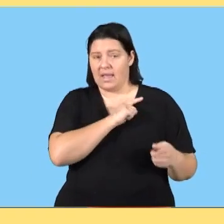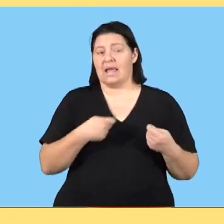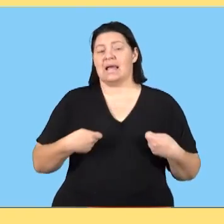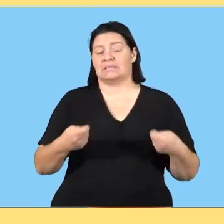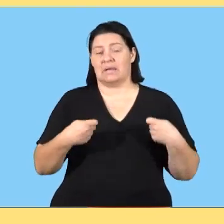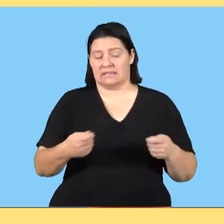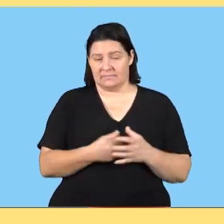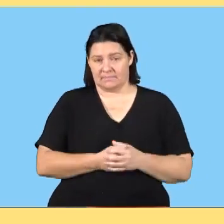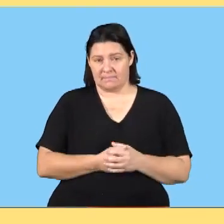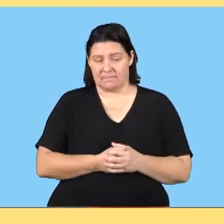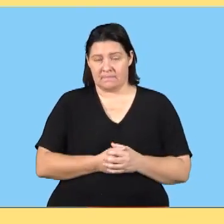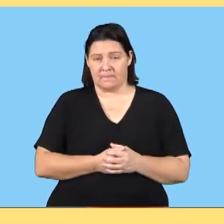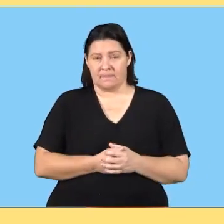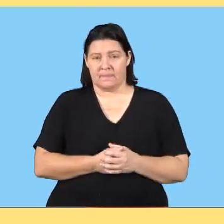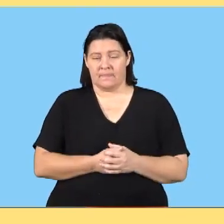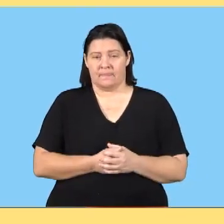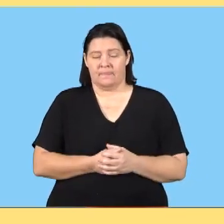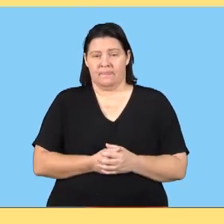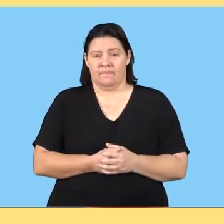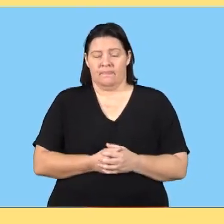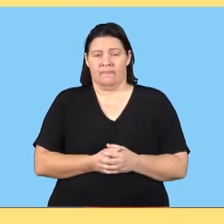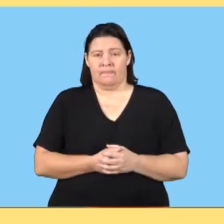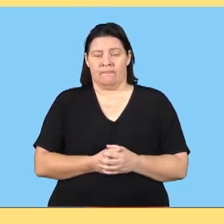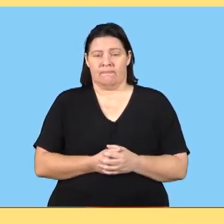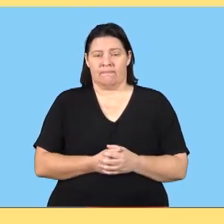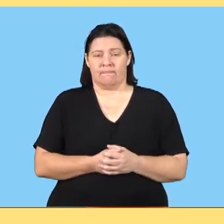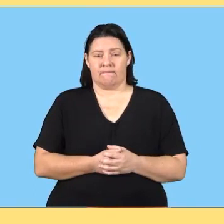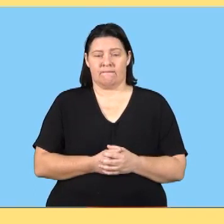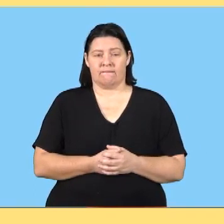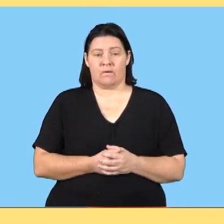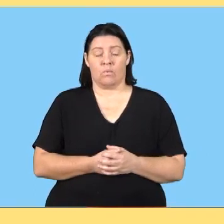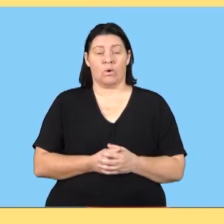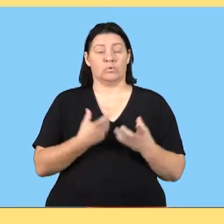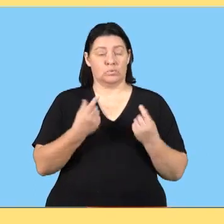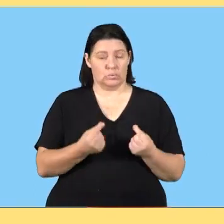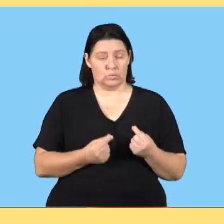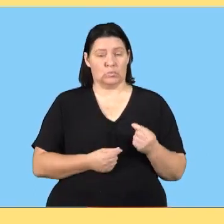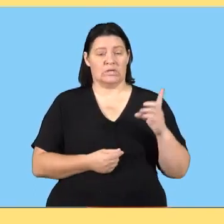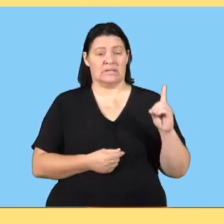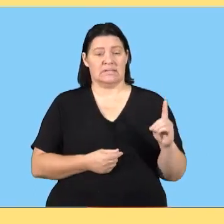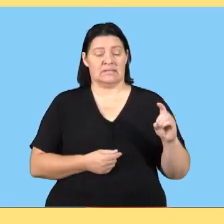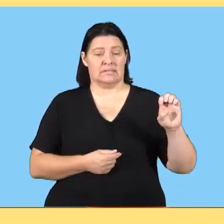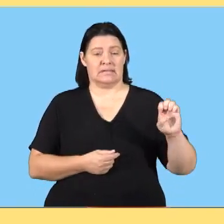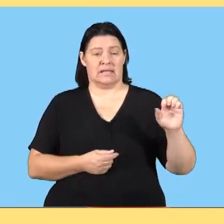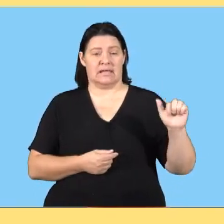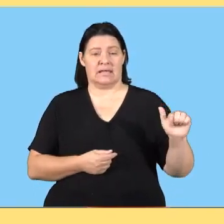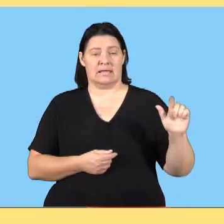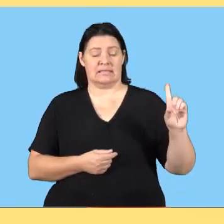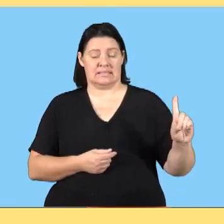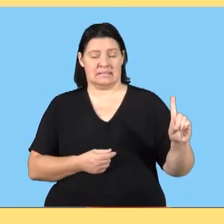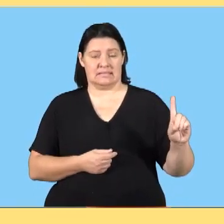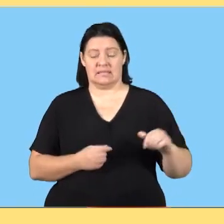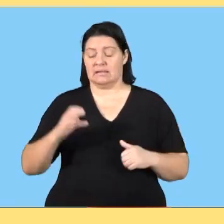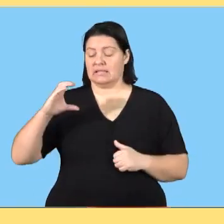because it is an expense. When we do the dead click, here is